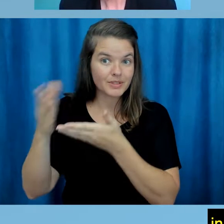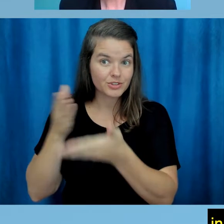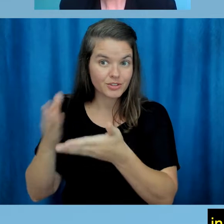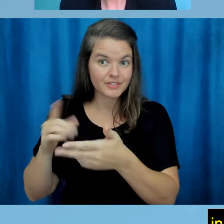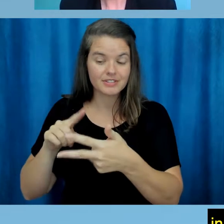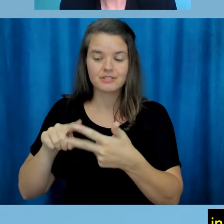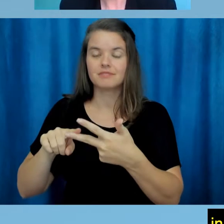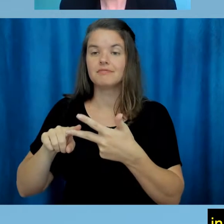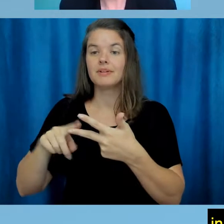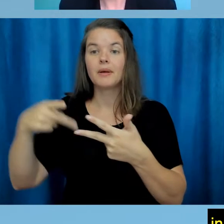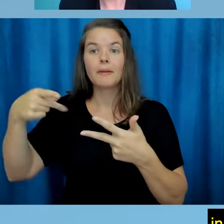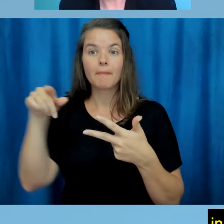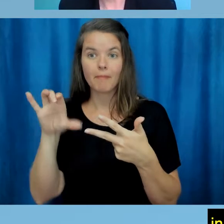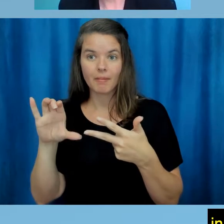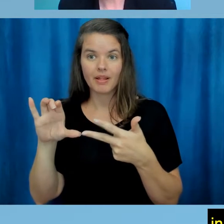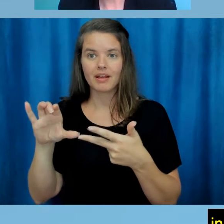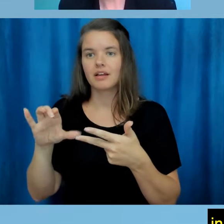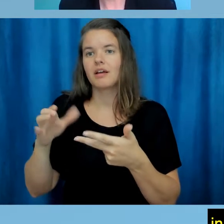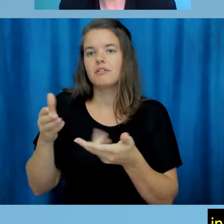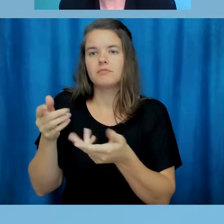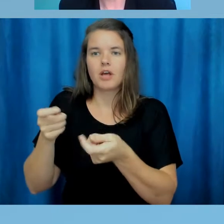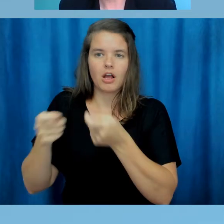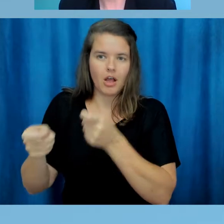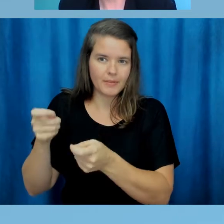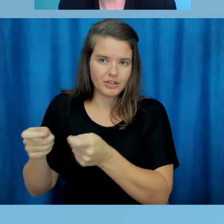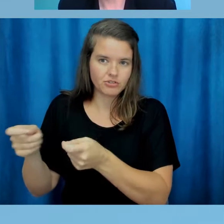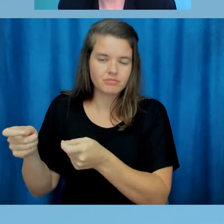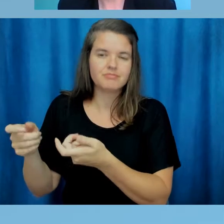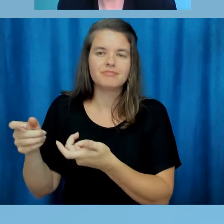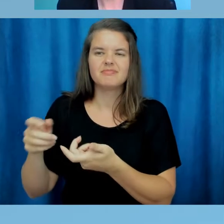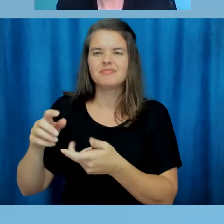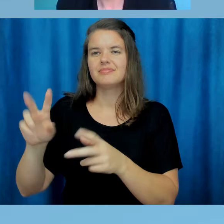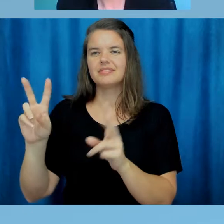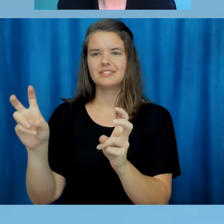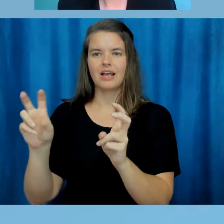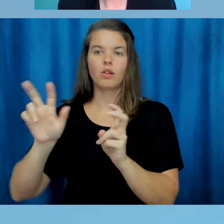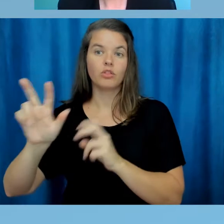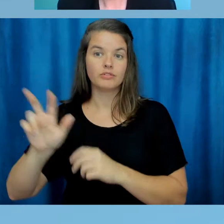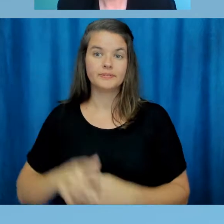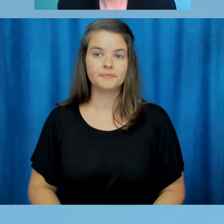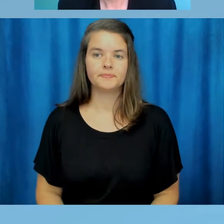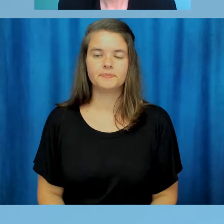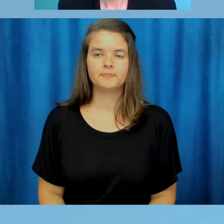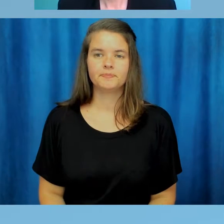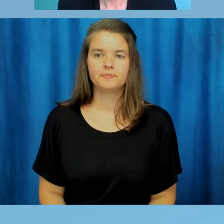services, and in public accommodations, which is Title III.